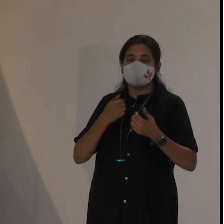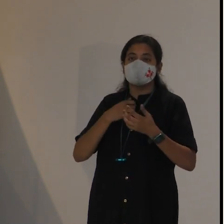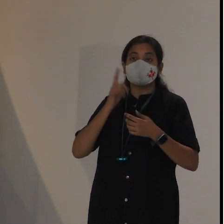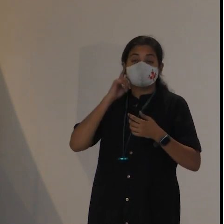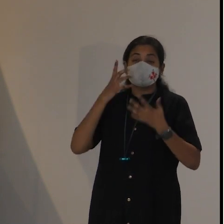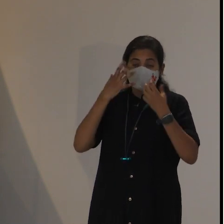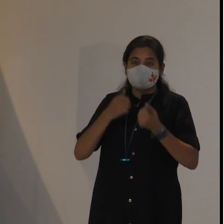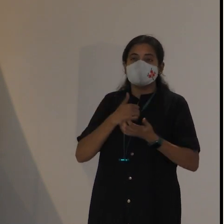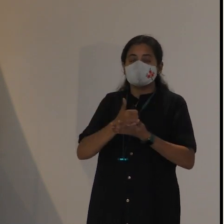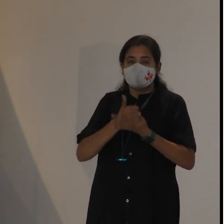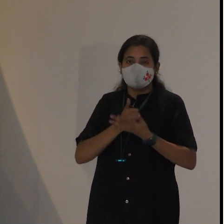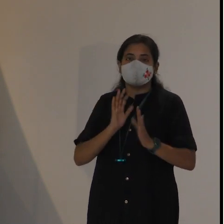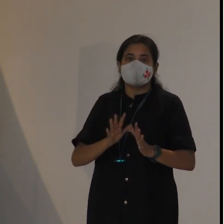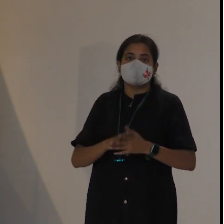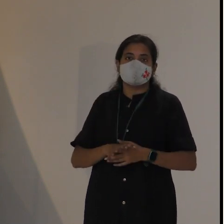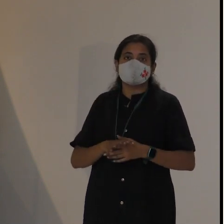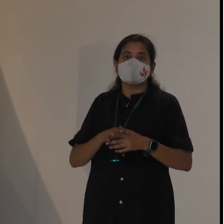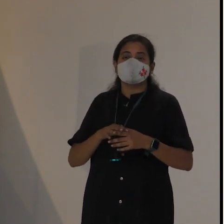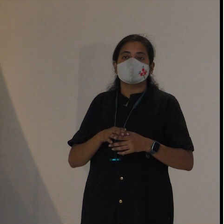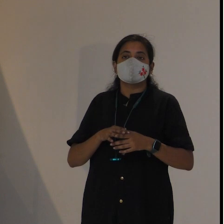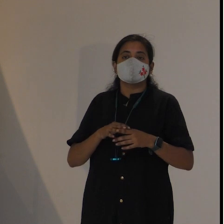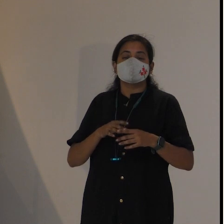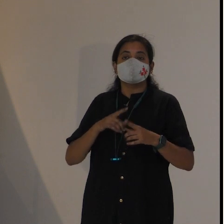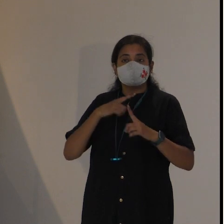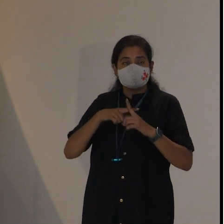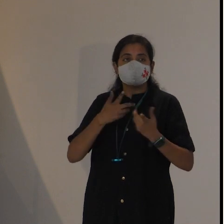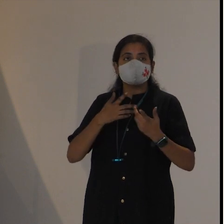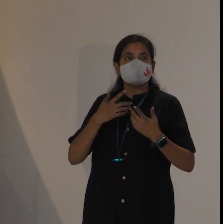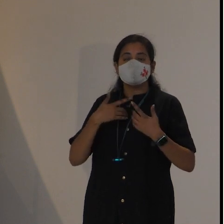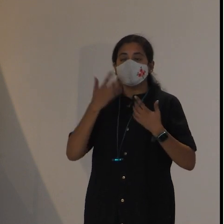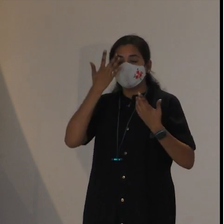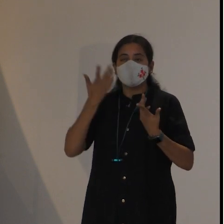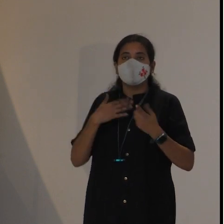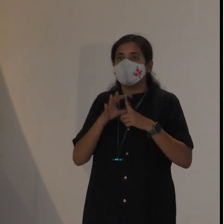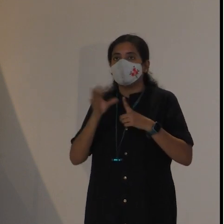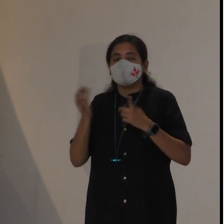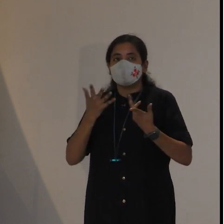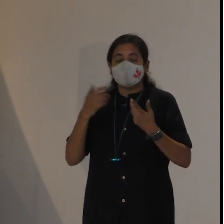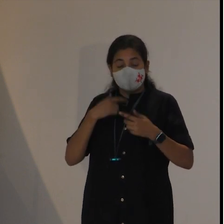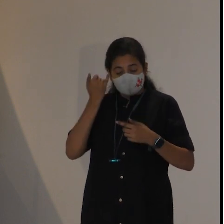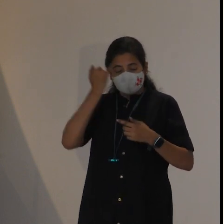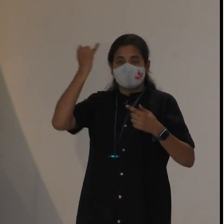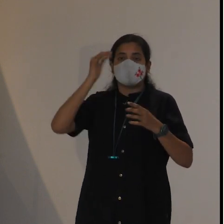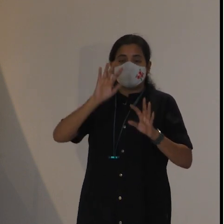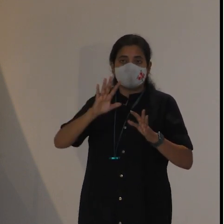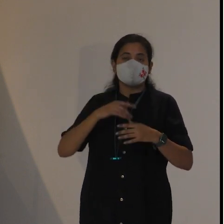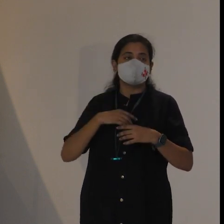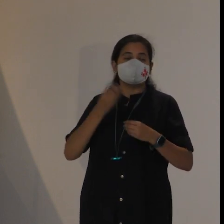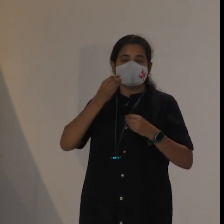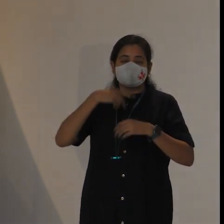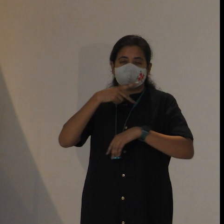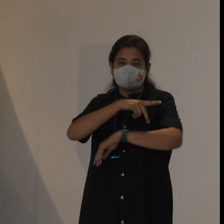the sound of the thurubal as part of the episode, and we didn't know what to do, and then I gave up on the idea, and our sound